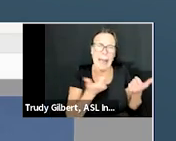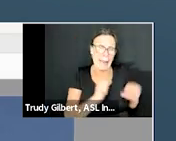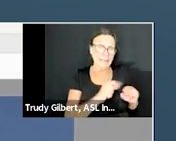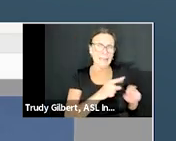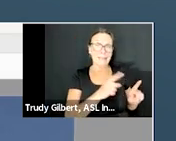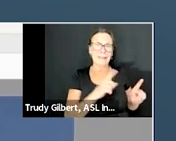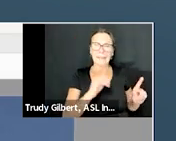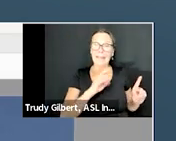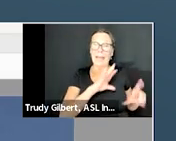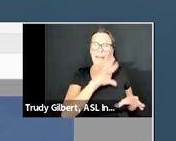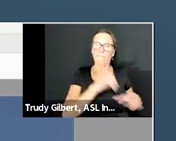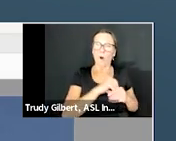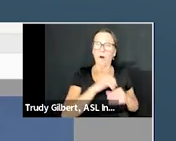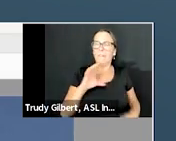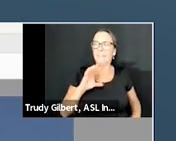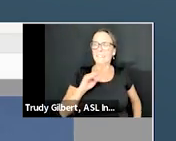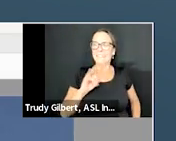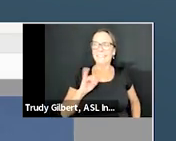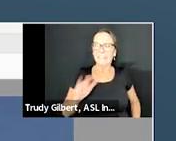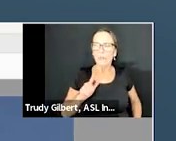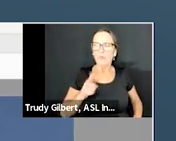human rights,